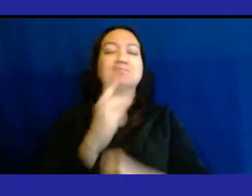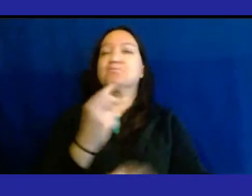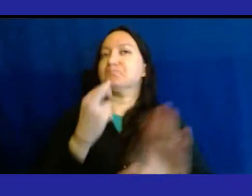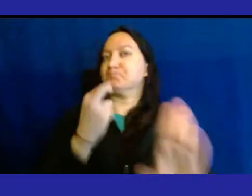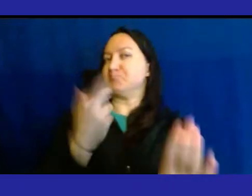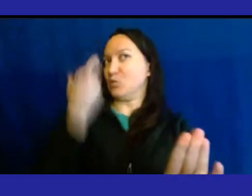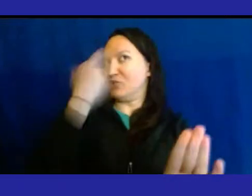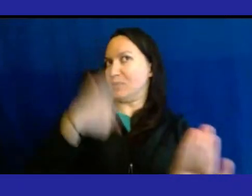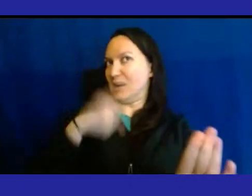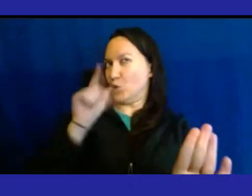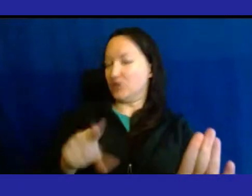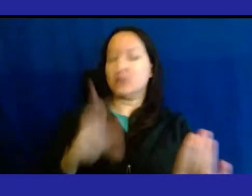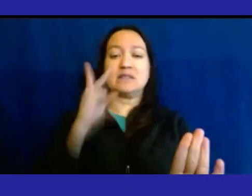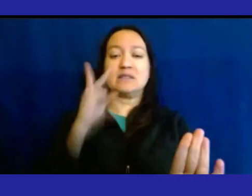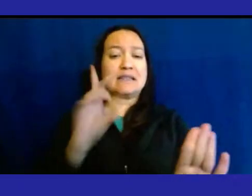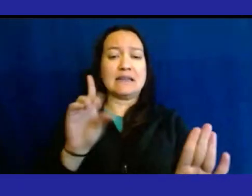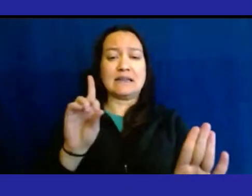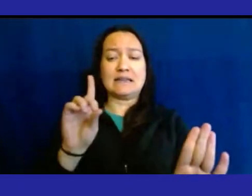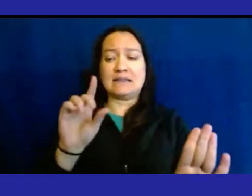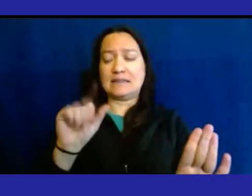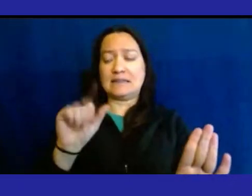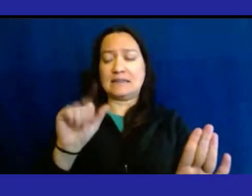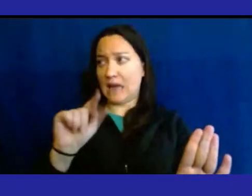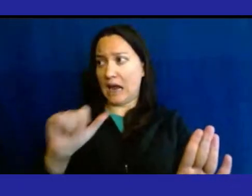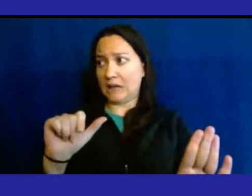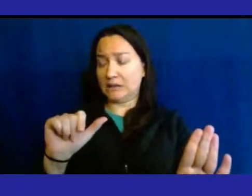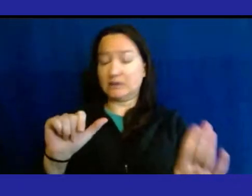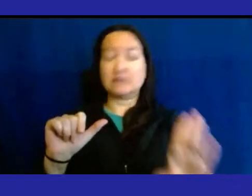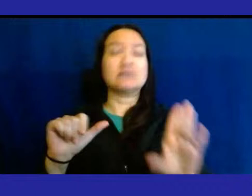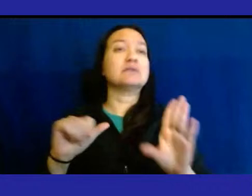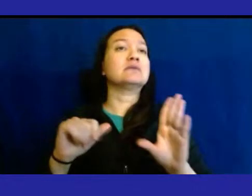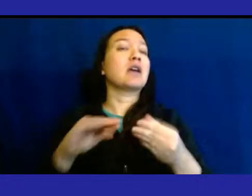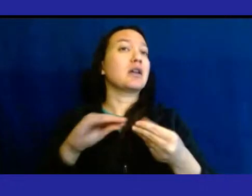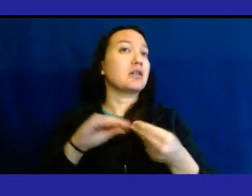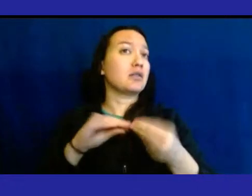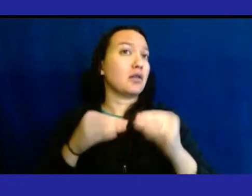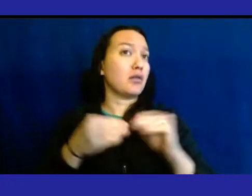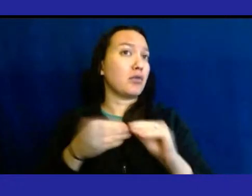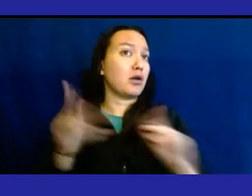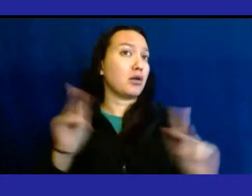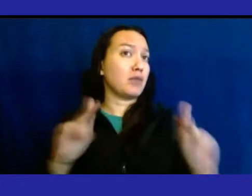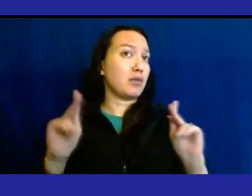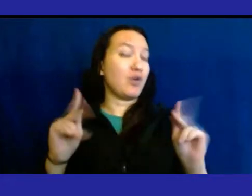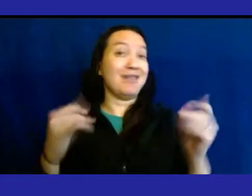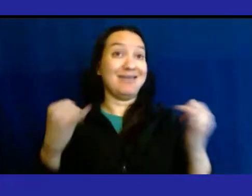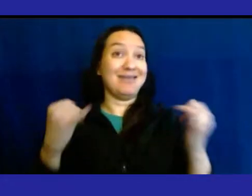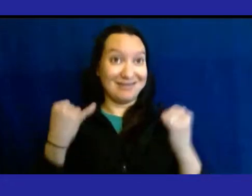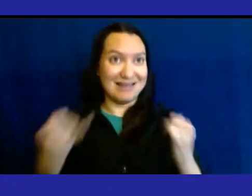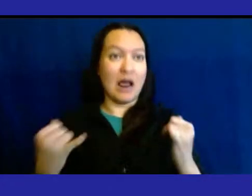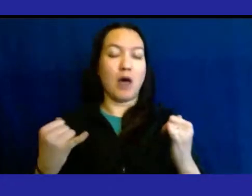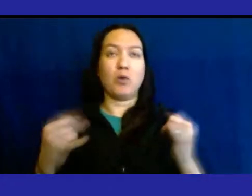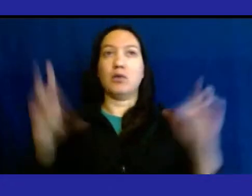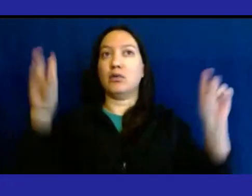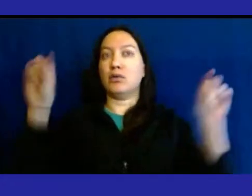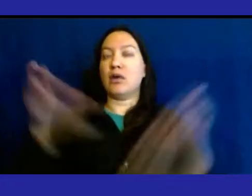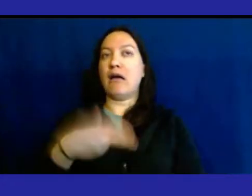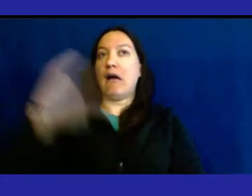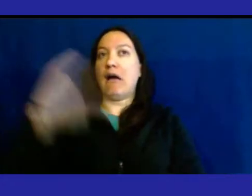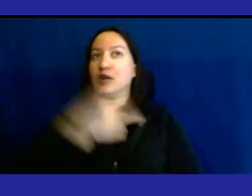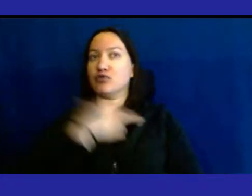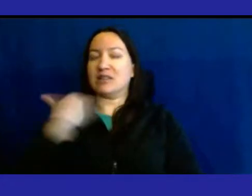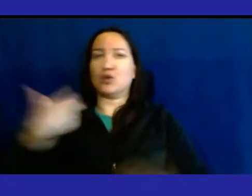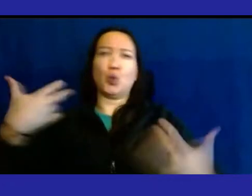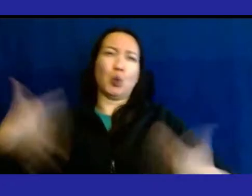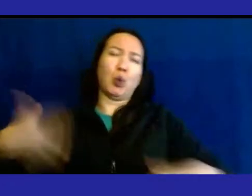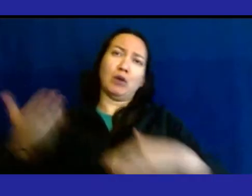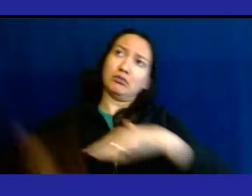the data, the number of people that now fall into a high risk category are huge.